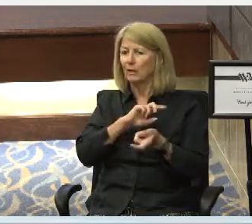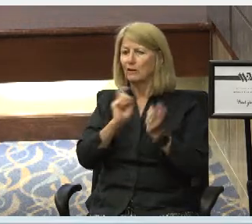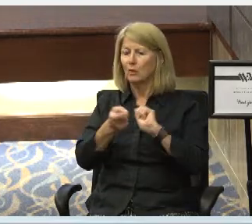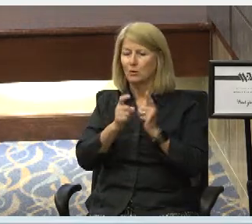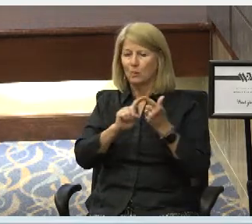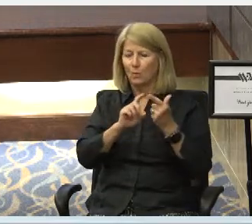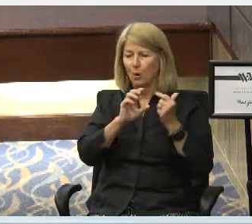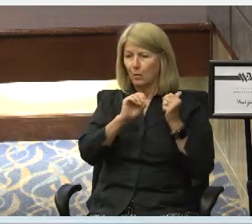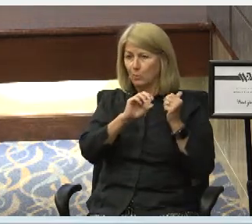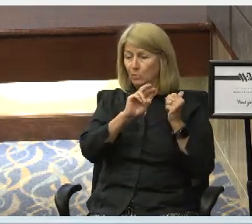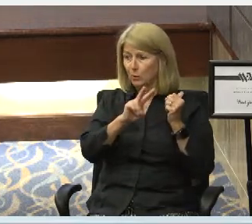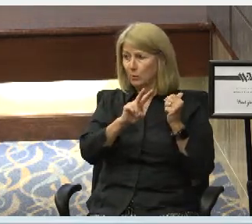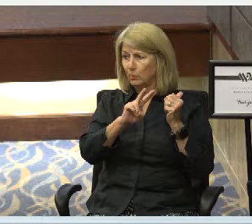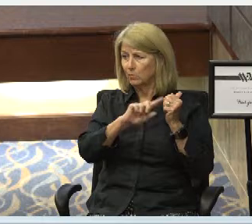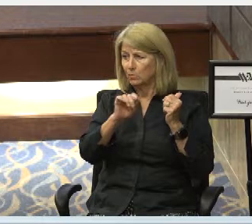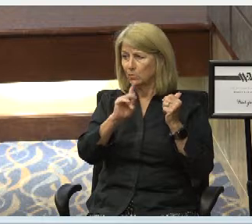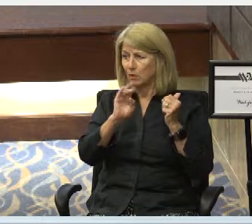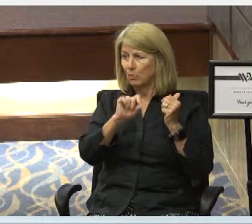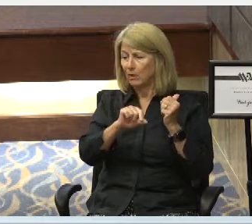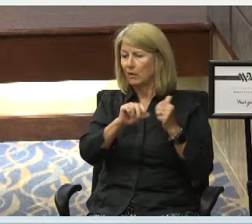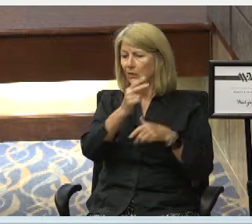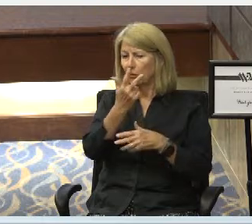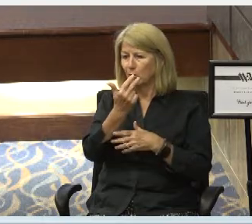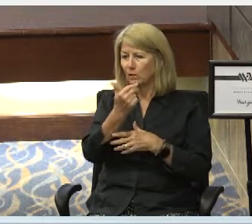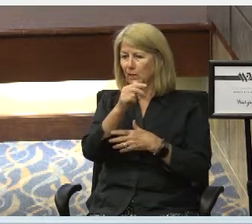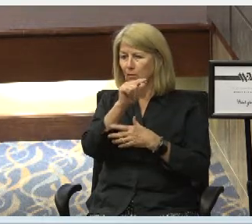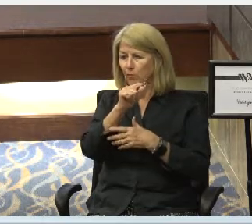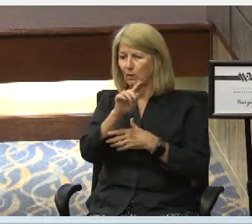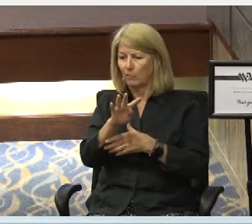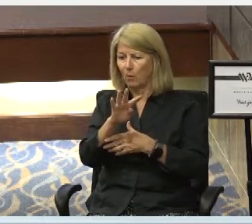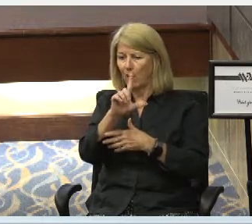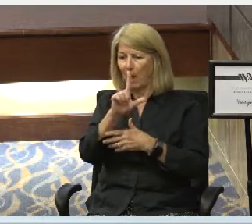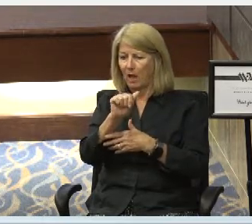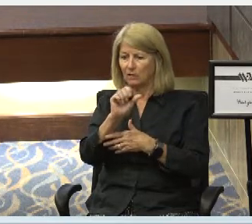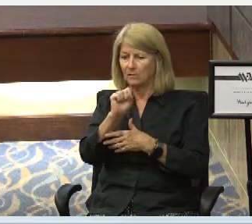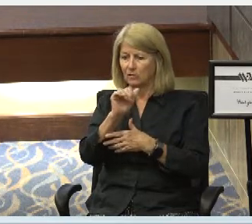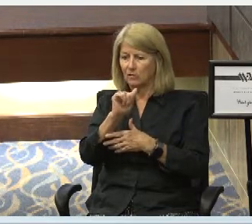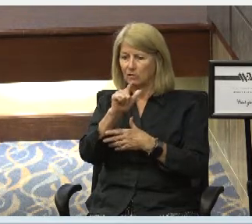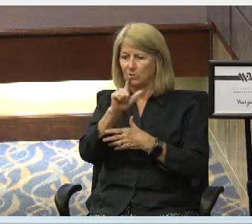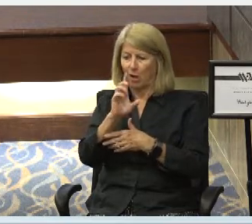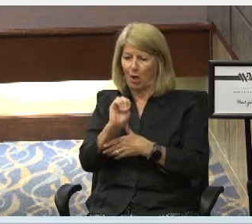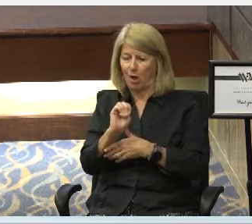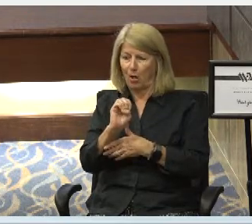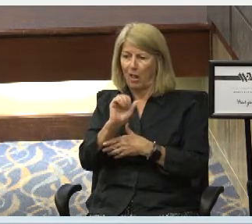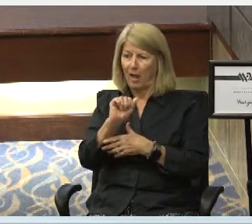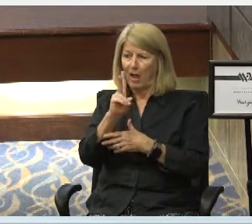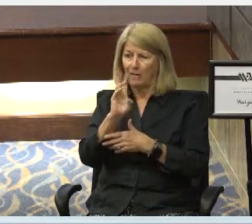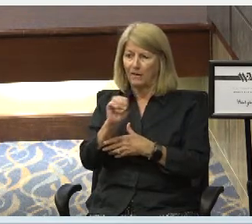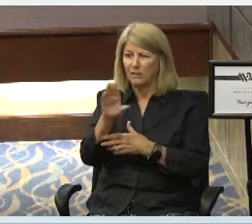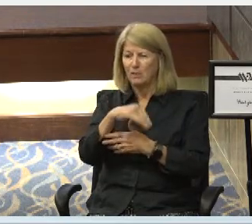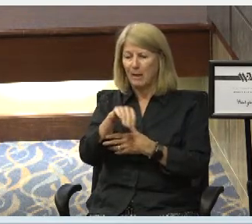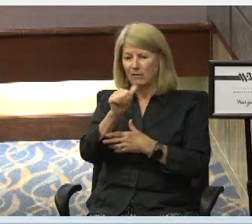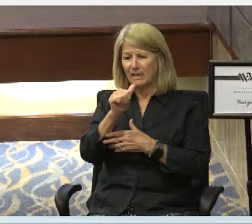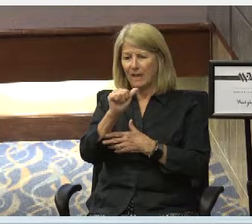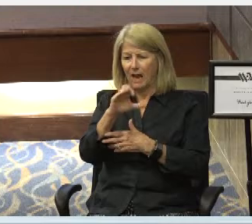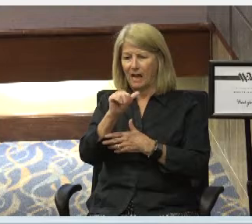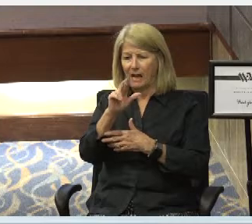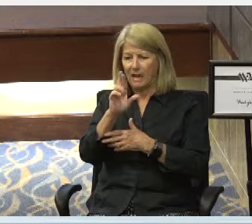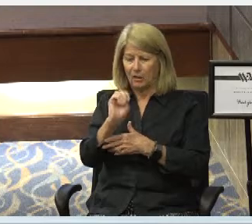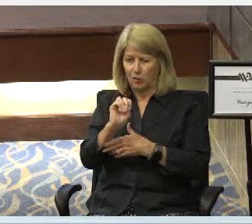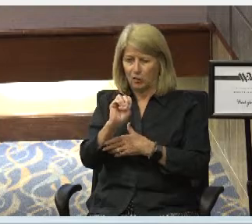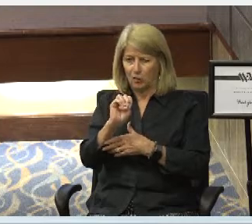This is at 1324 LaSalle Avenue. It's just about a 10-acre tract in the Alta Vista